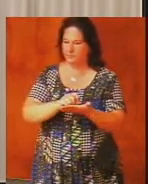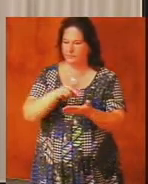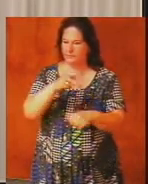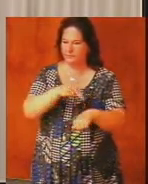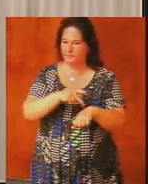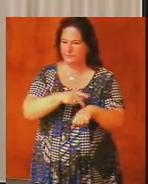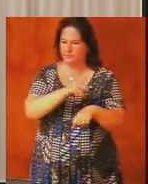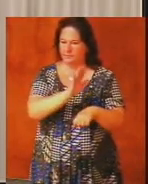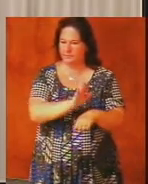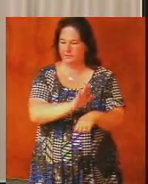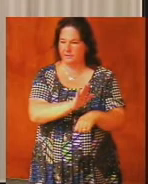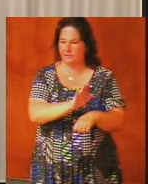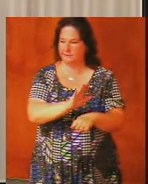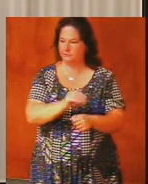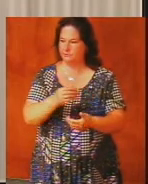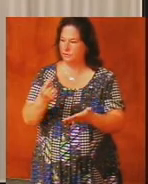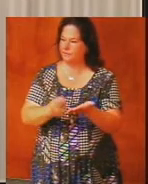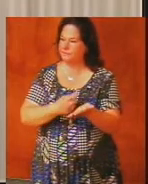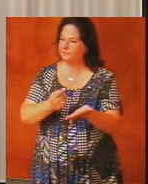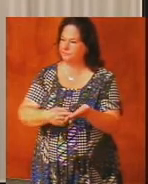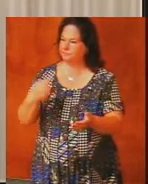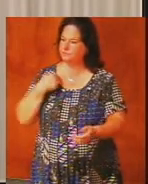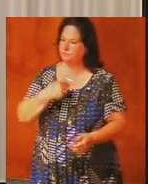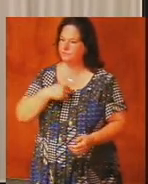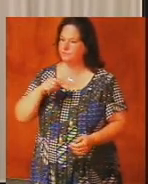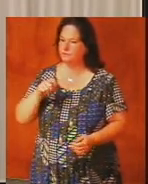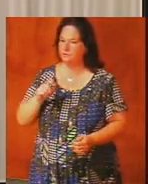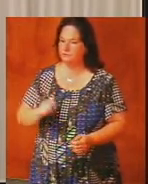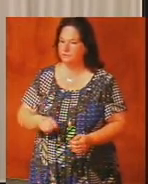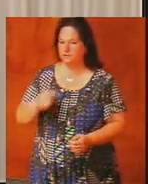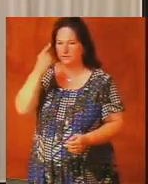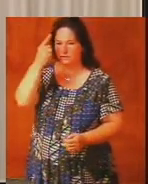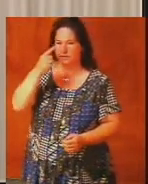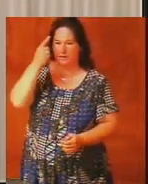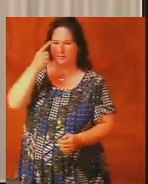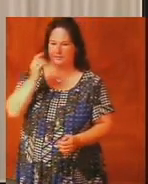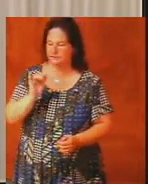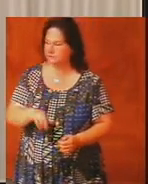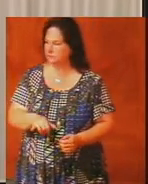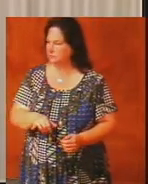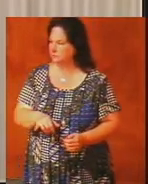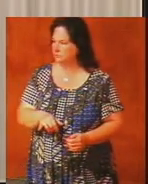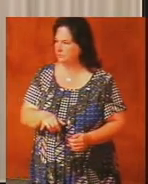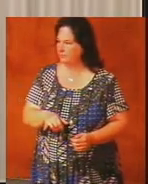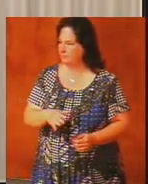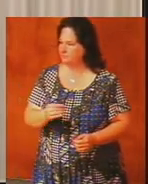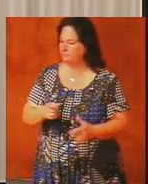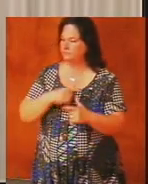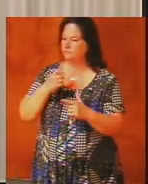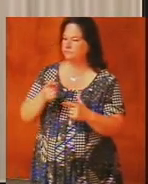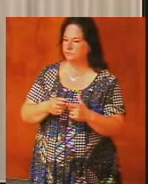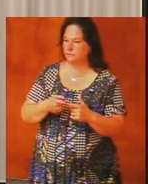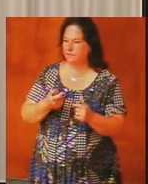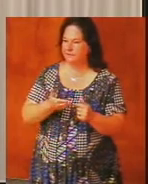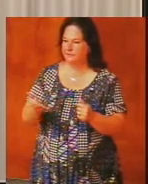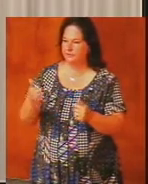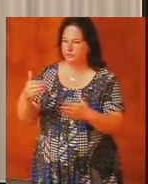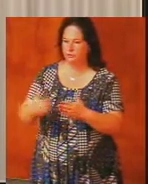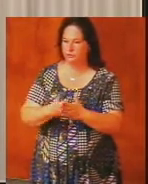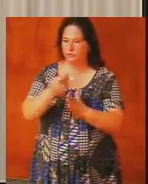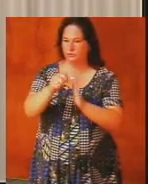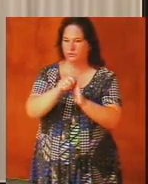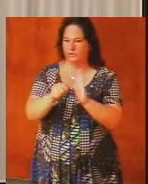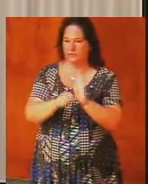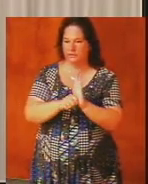Peter. Sometimes we need to think about that. And then, of course, there is the New